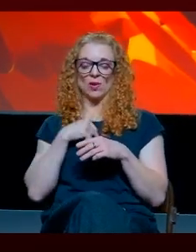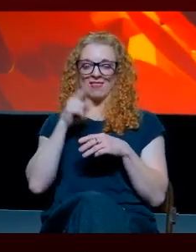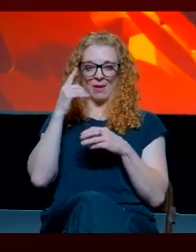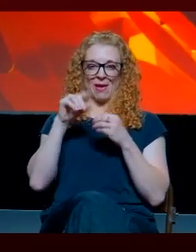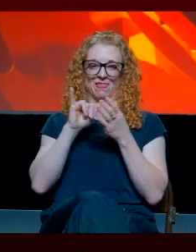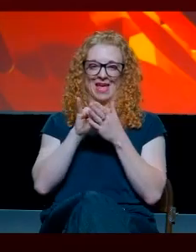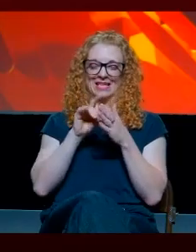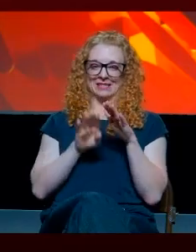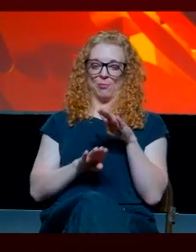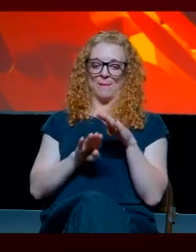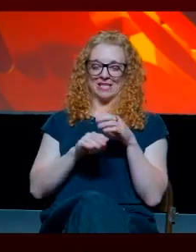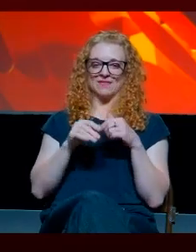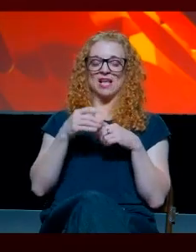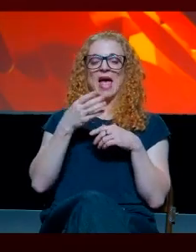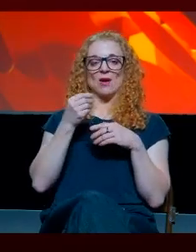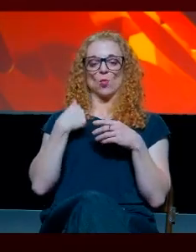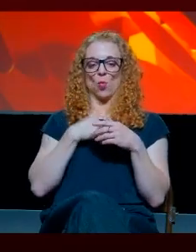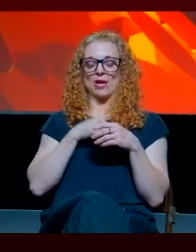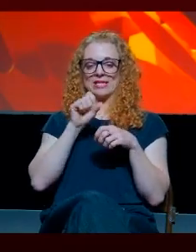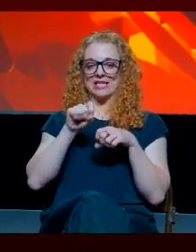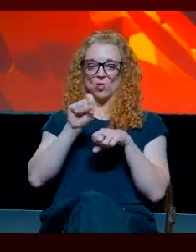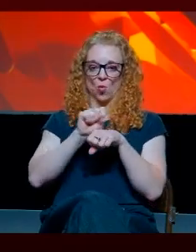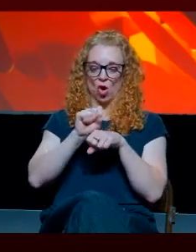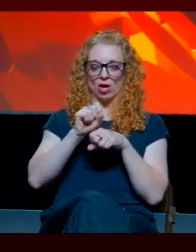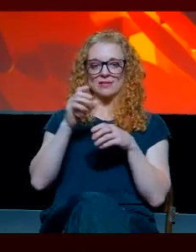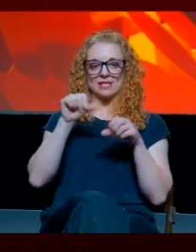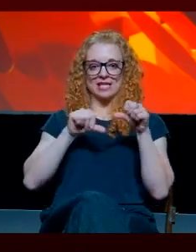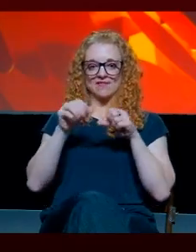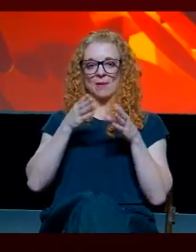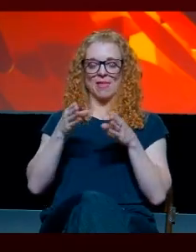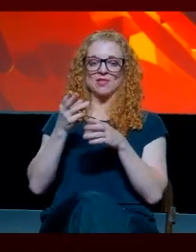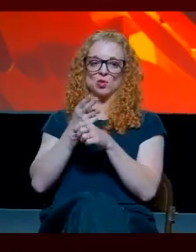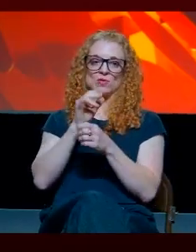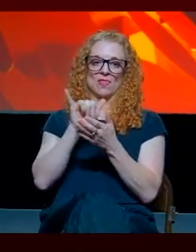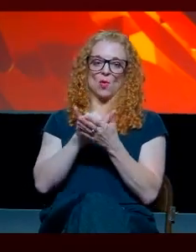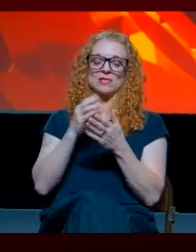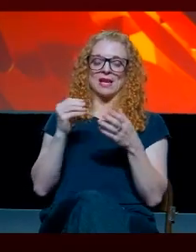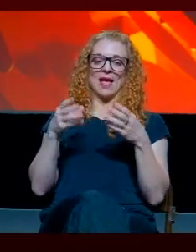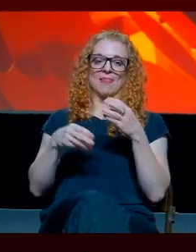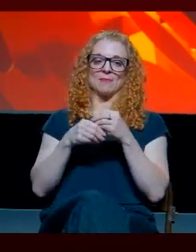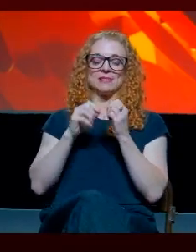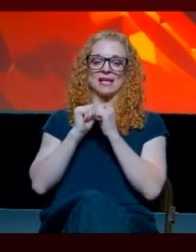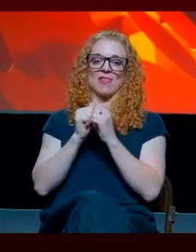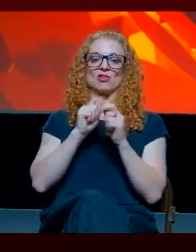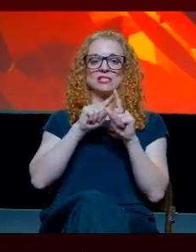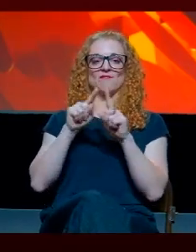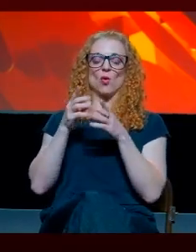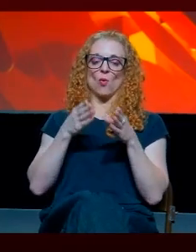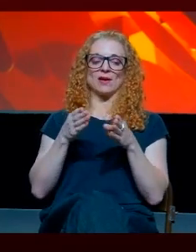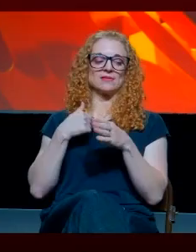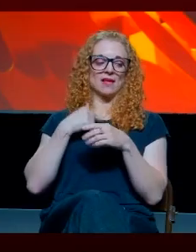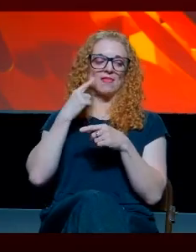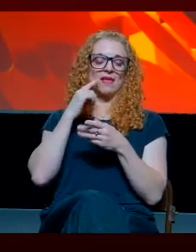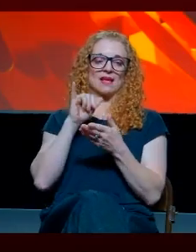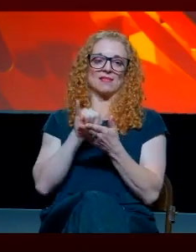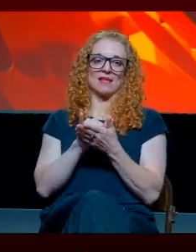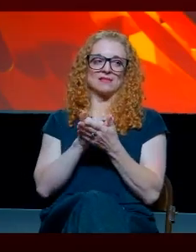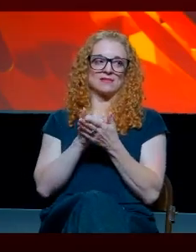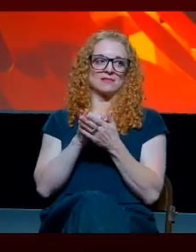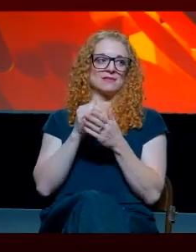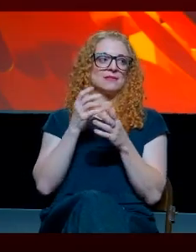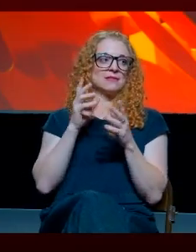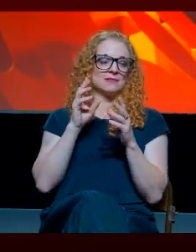primitives, and we need to work out scientific methods that use these primitives and add them together in different ways. And I think there's heaps of